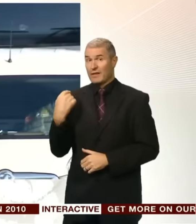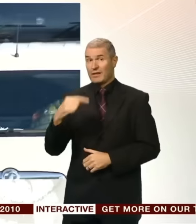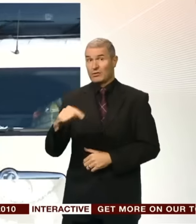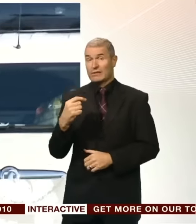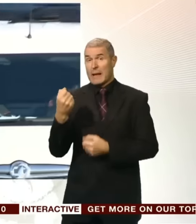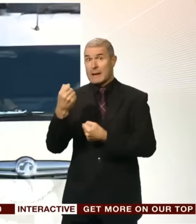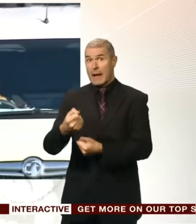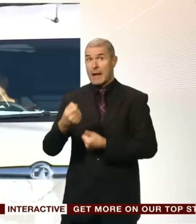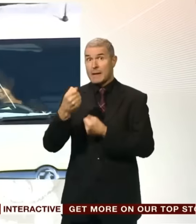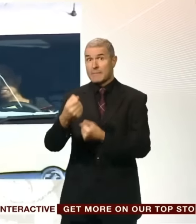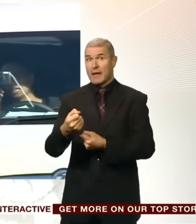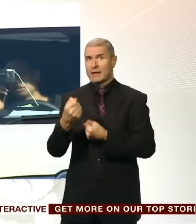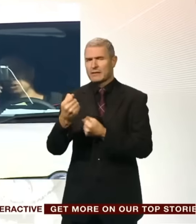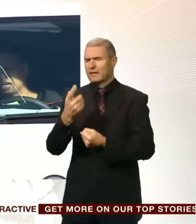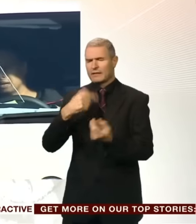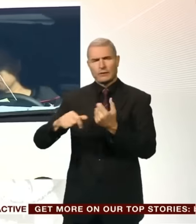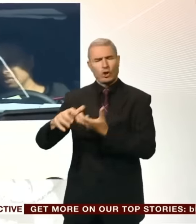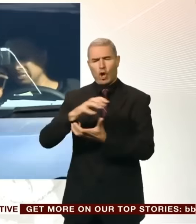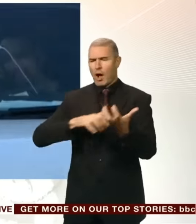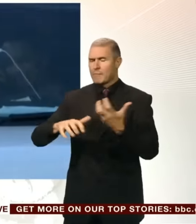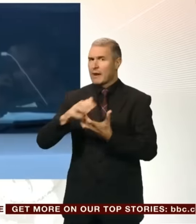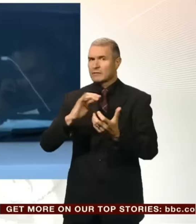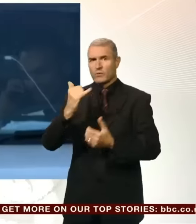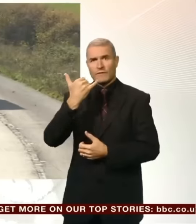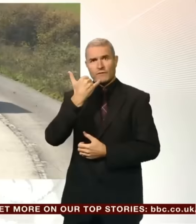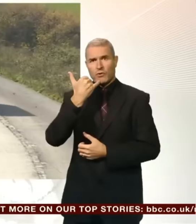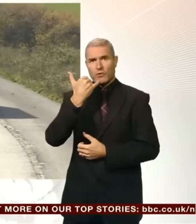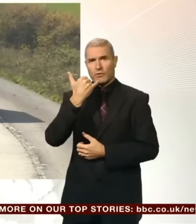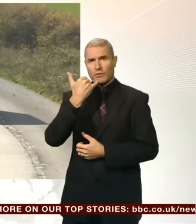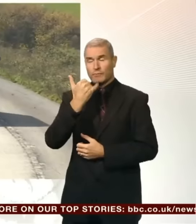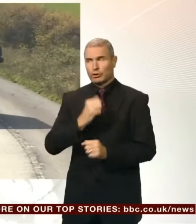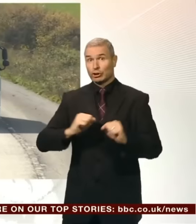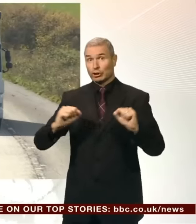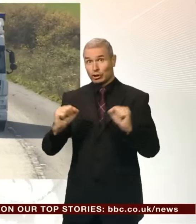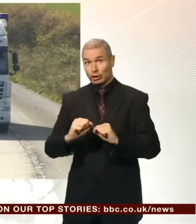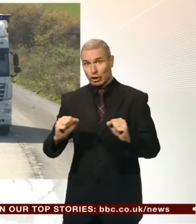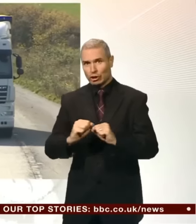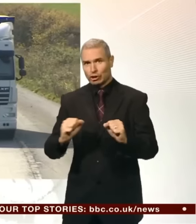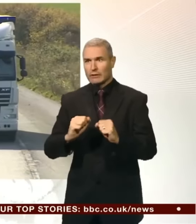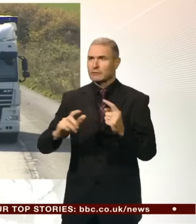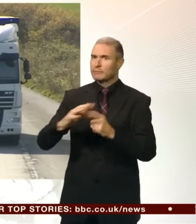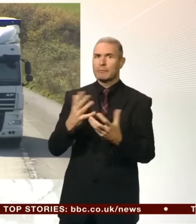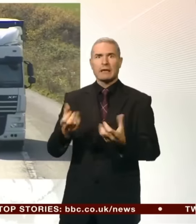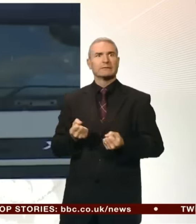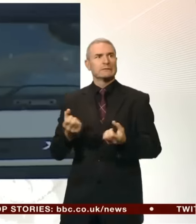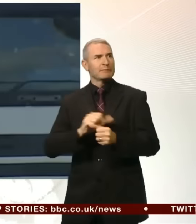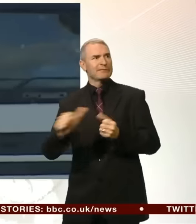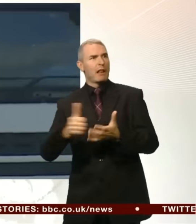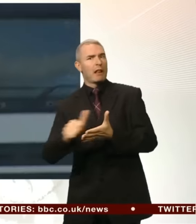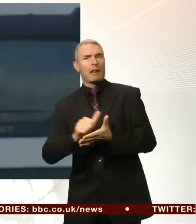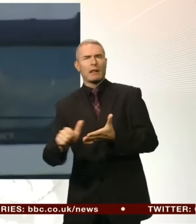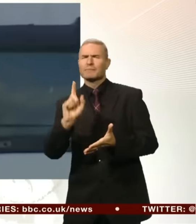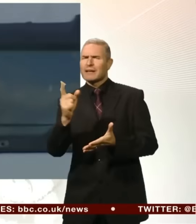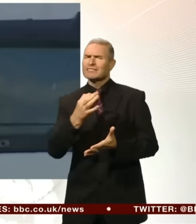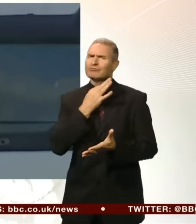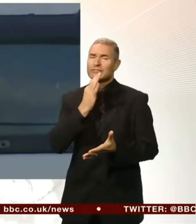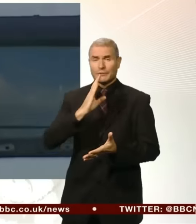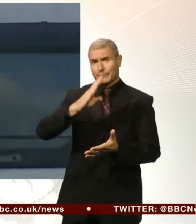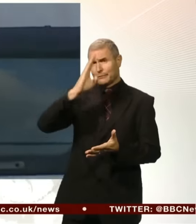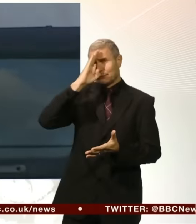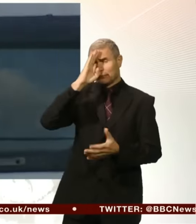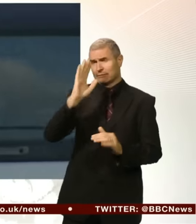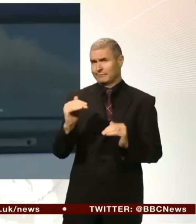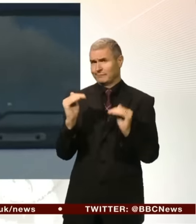confronting a habit more complicated than drink driving and not yet as socially unacceptable. Duncan Kennedy, BBC